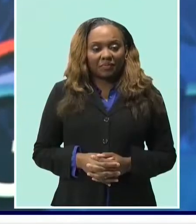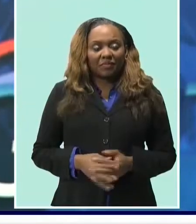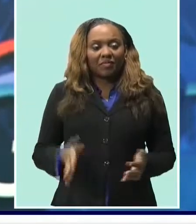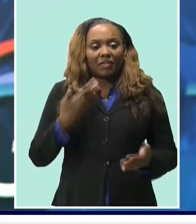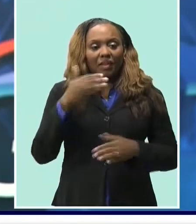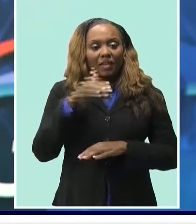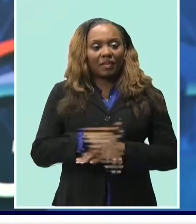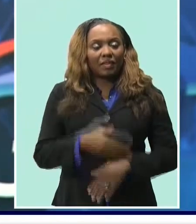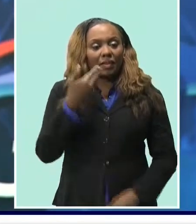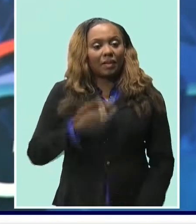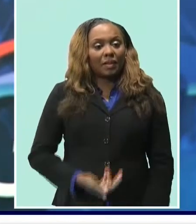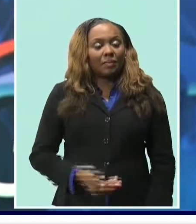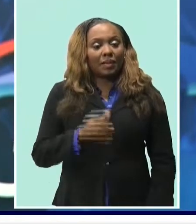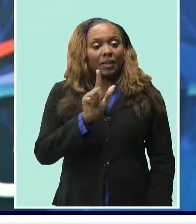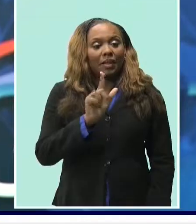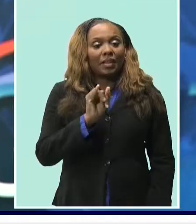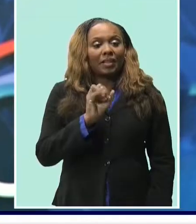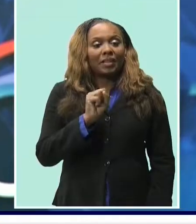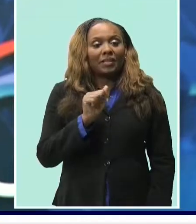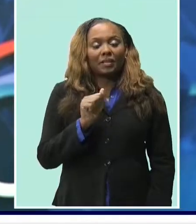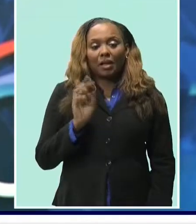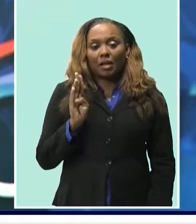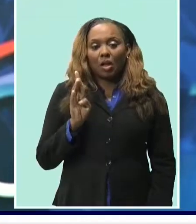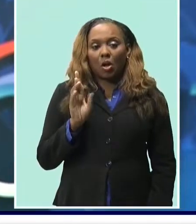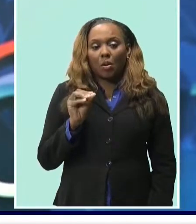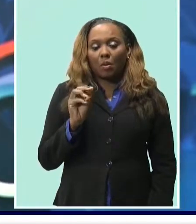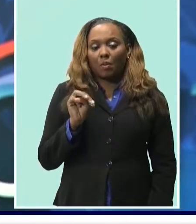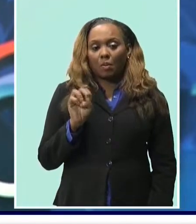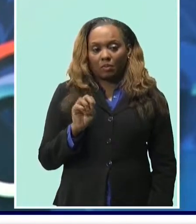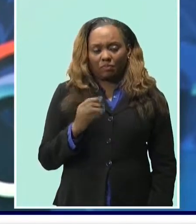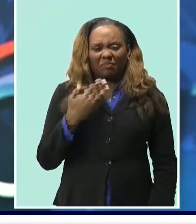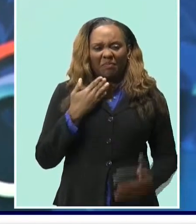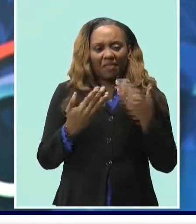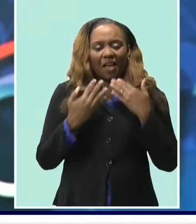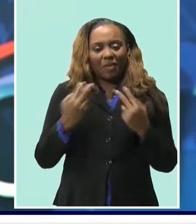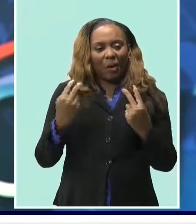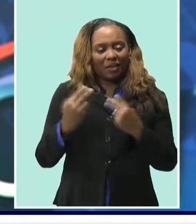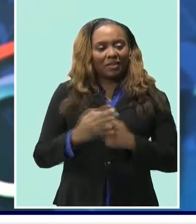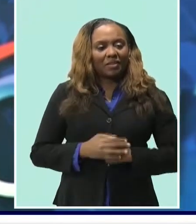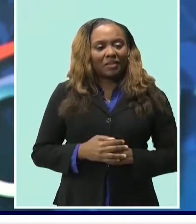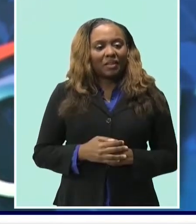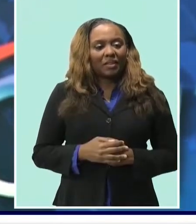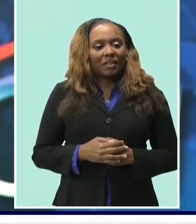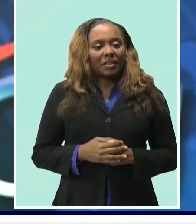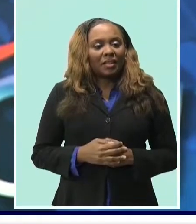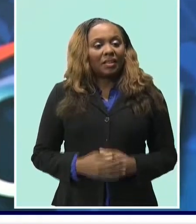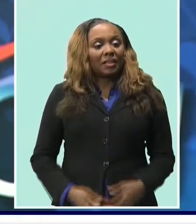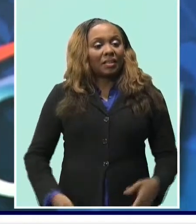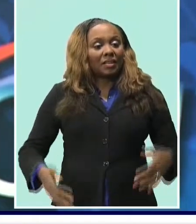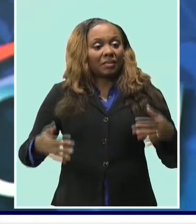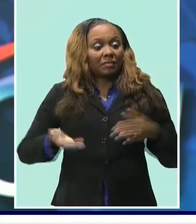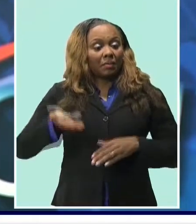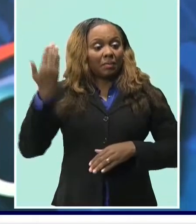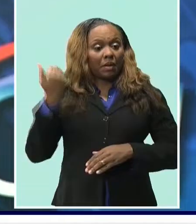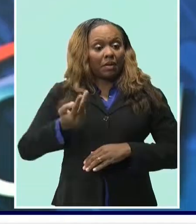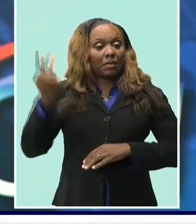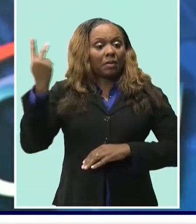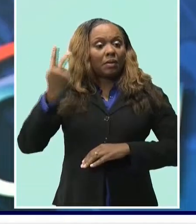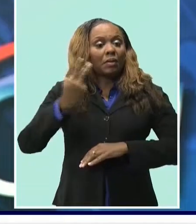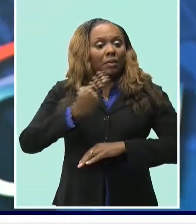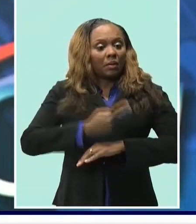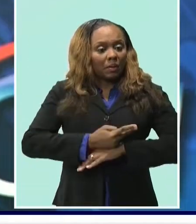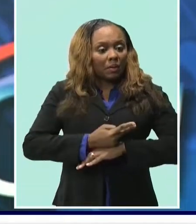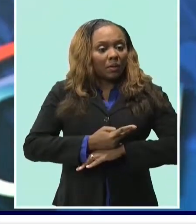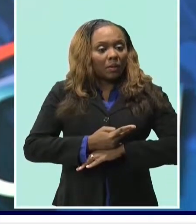Very good evening to you. I'm Lisa Broom. Thanks for joining us. After observing the way Barbadians have been conducting their business over the last 2